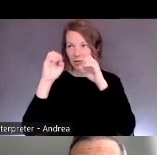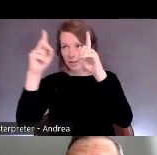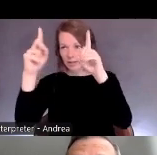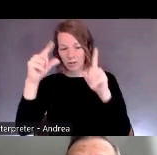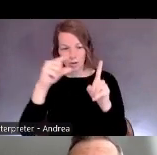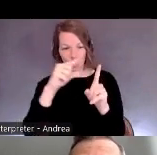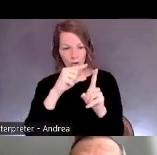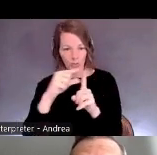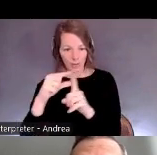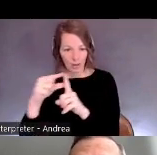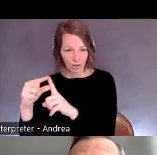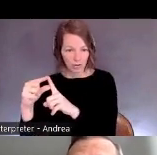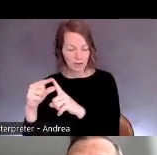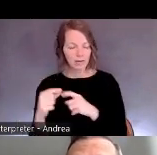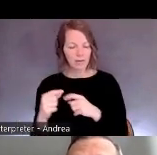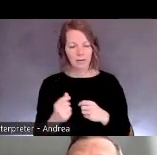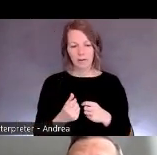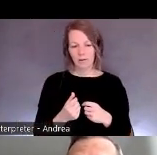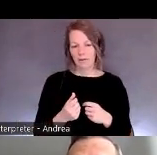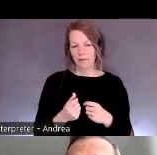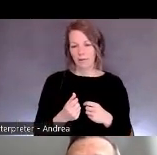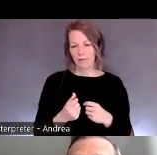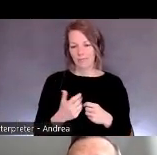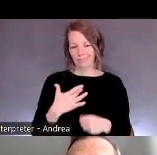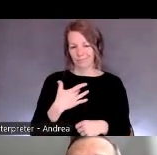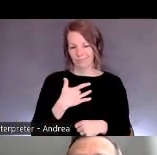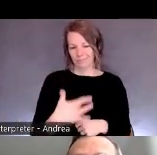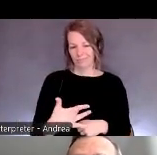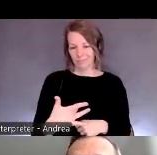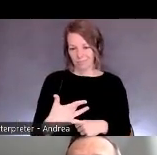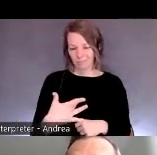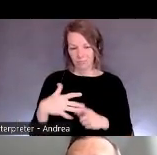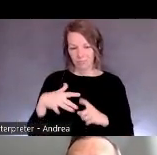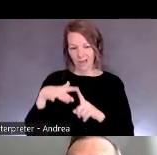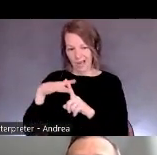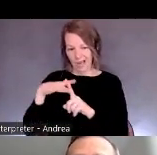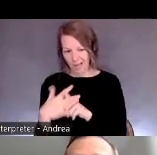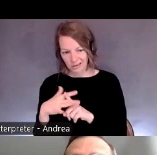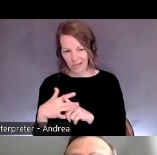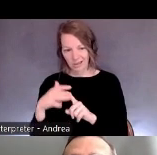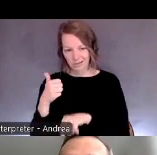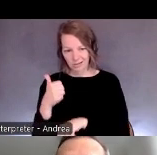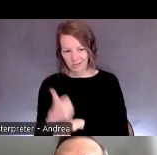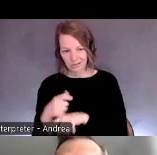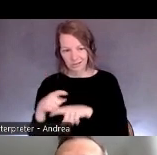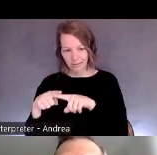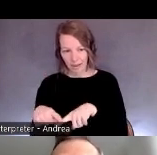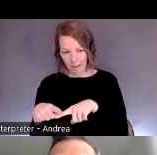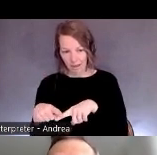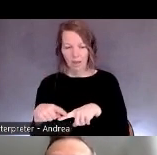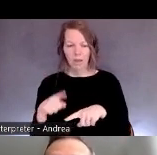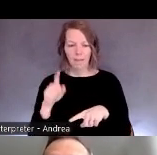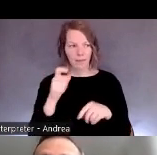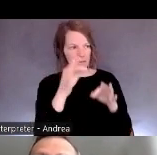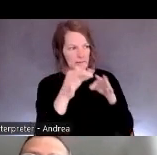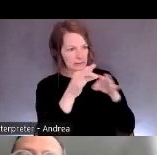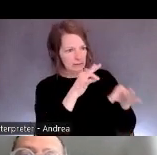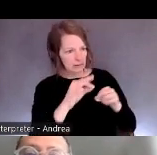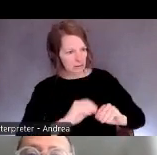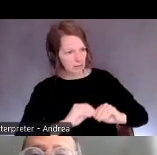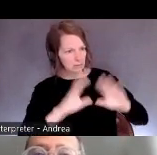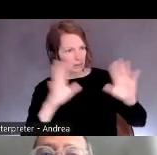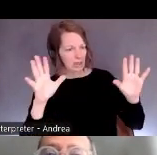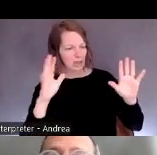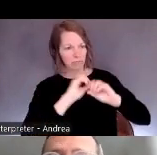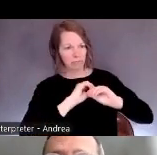our questions happen in particular contexts, we have to take care of communicating efficiently and effectively